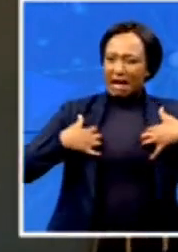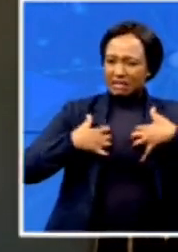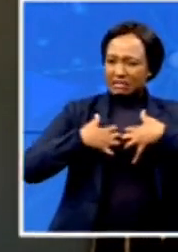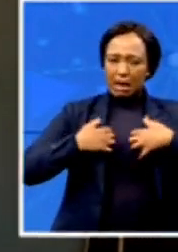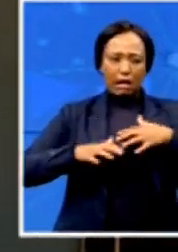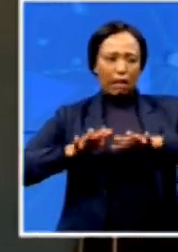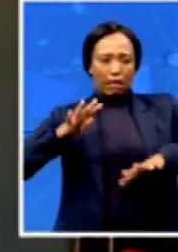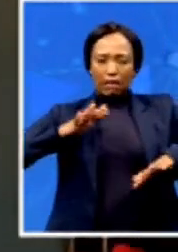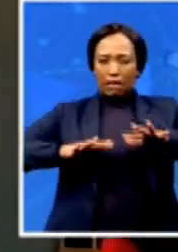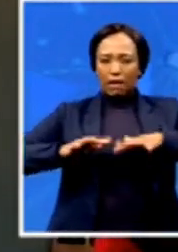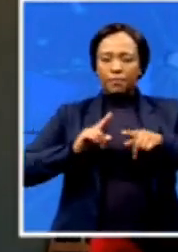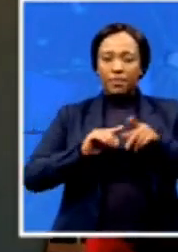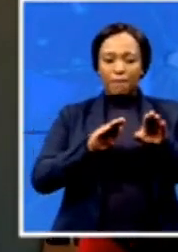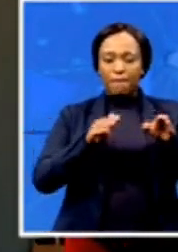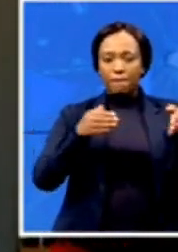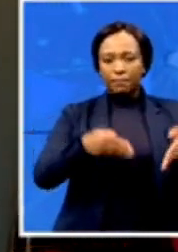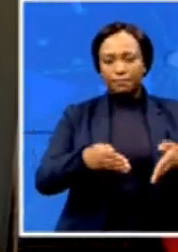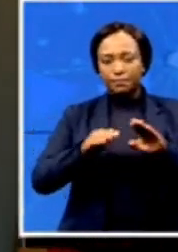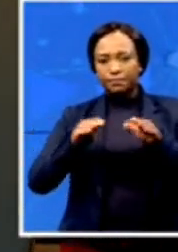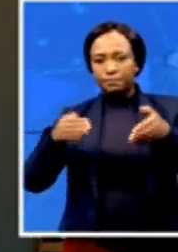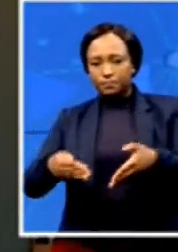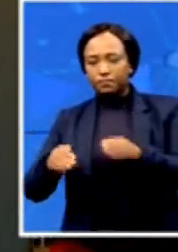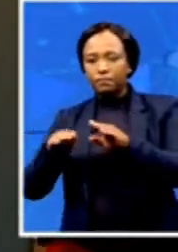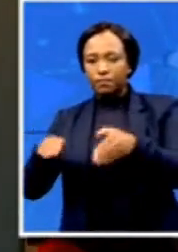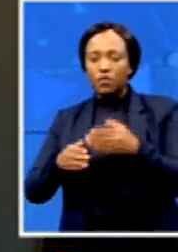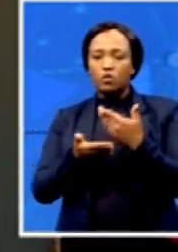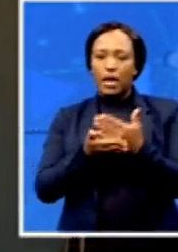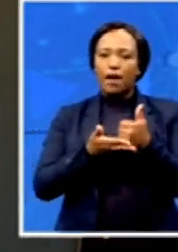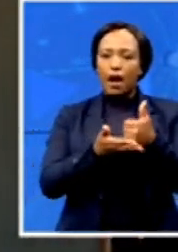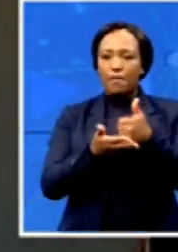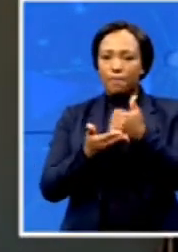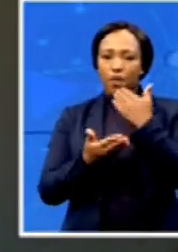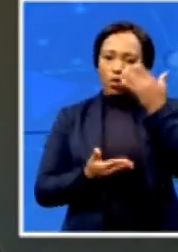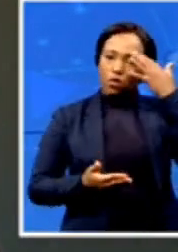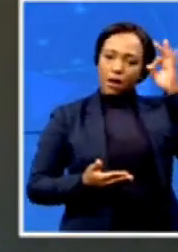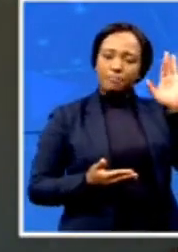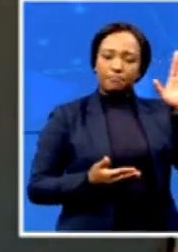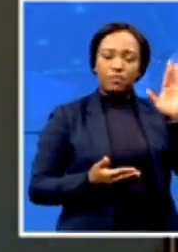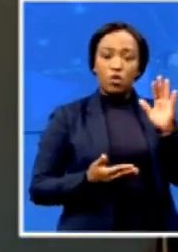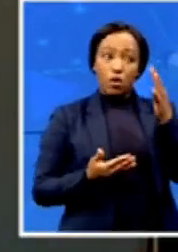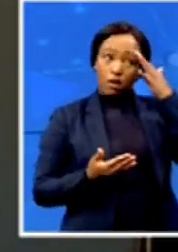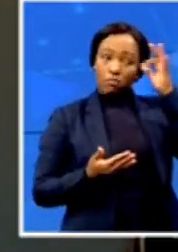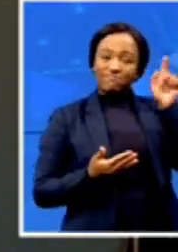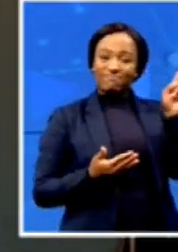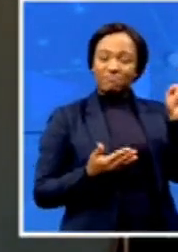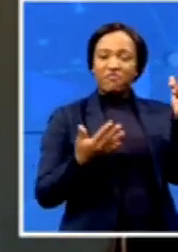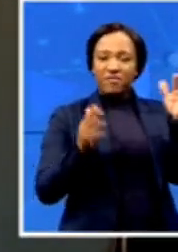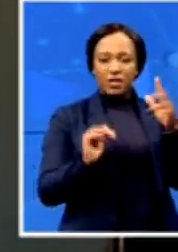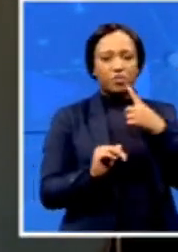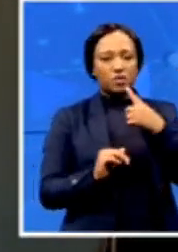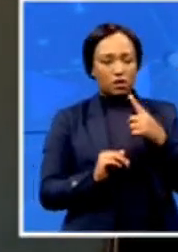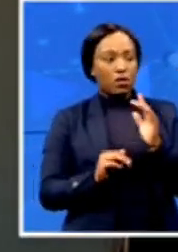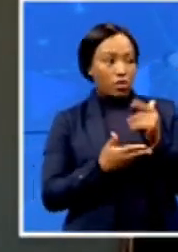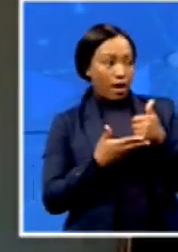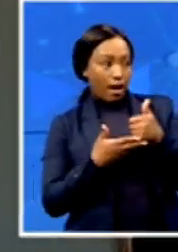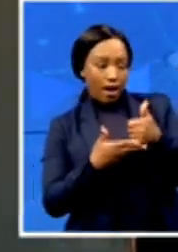being provided by the state. Currently, the government did say that they will be helping all the people who were